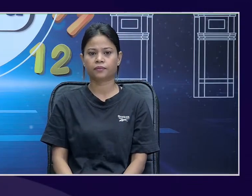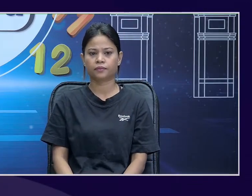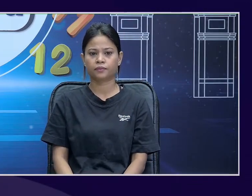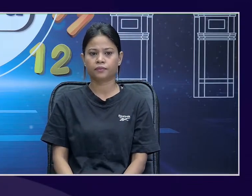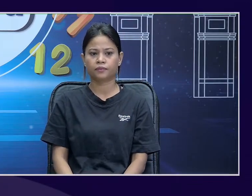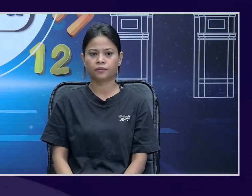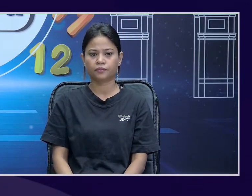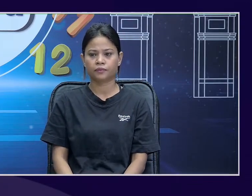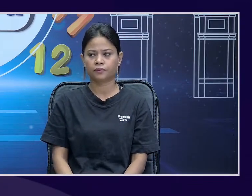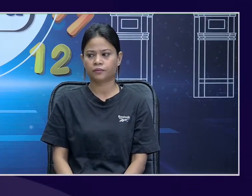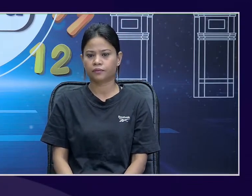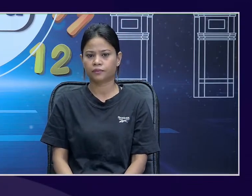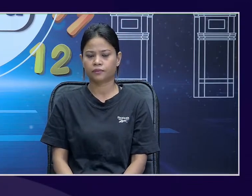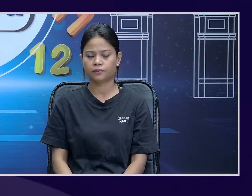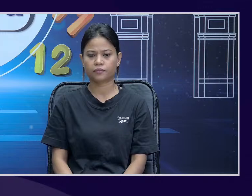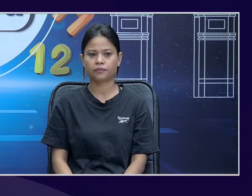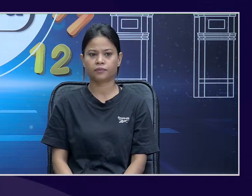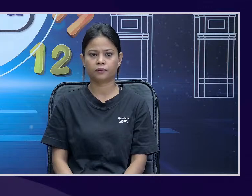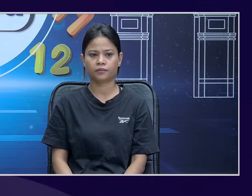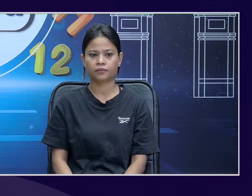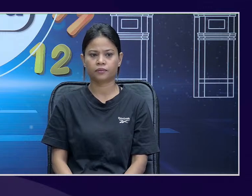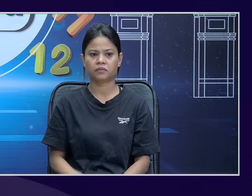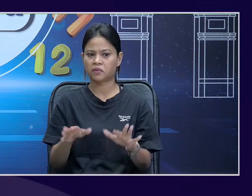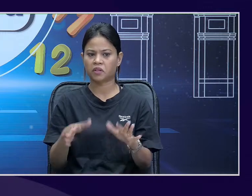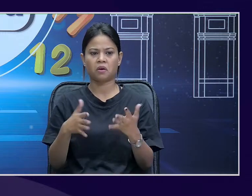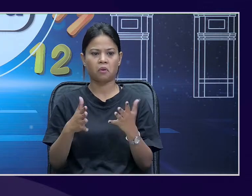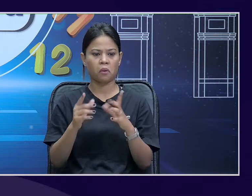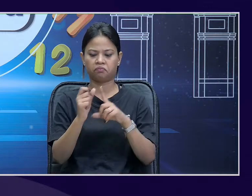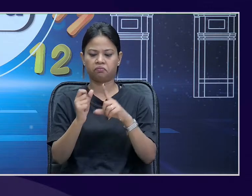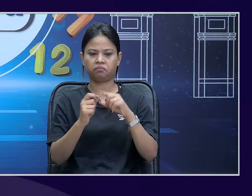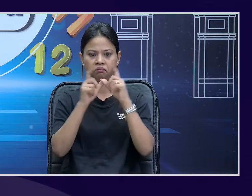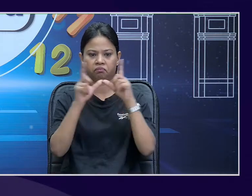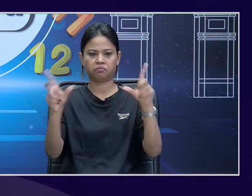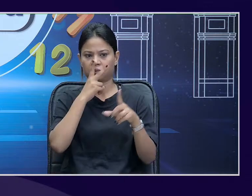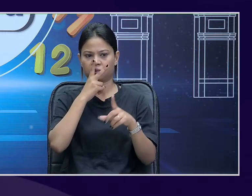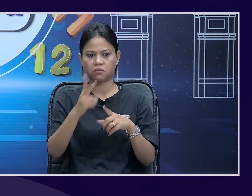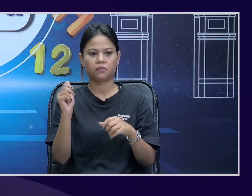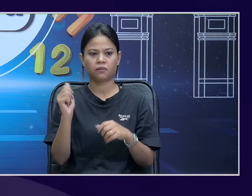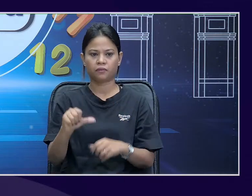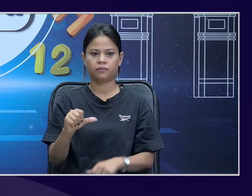Now? No, ma'am, we are not able to see it.